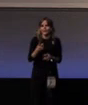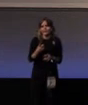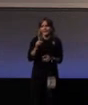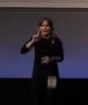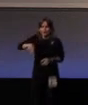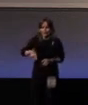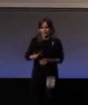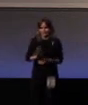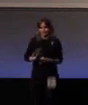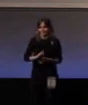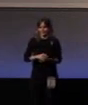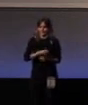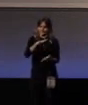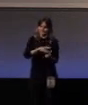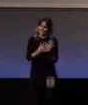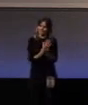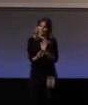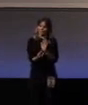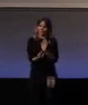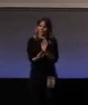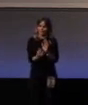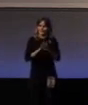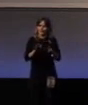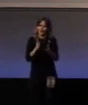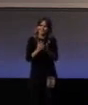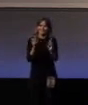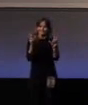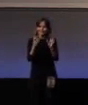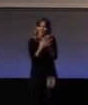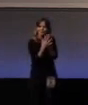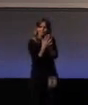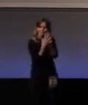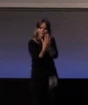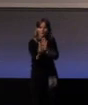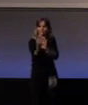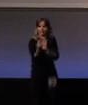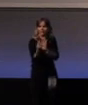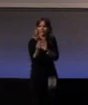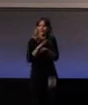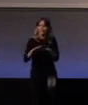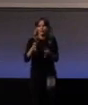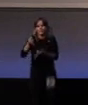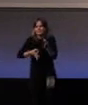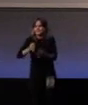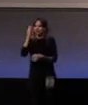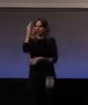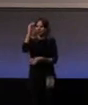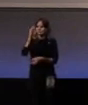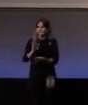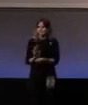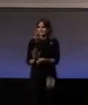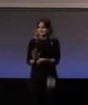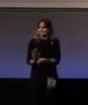my city's model is not een model het is not a het politieke filosofie dit is just